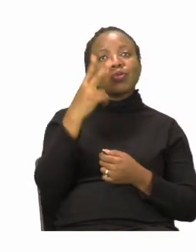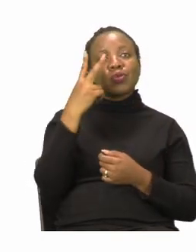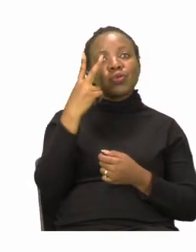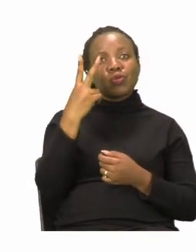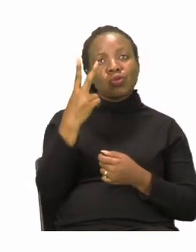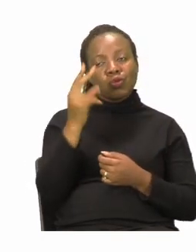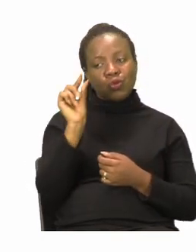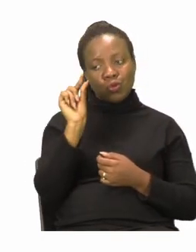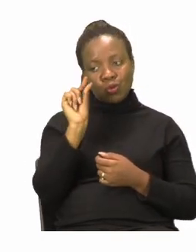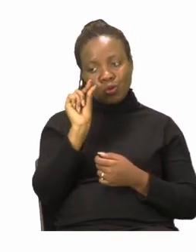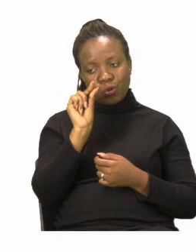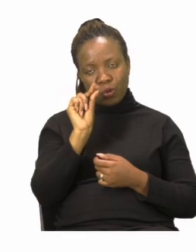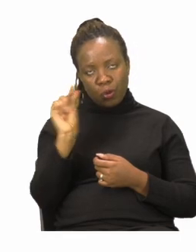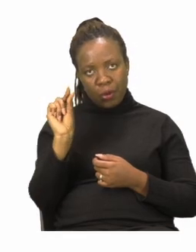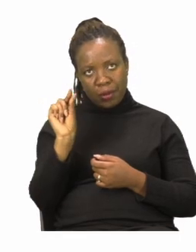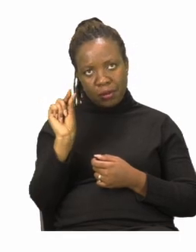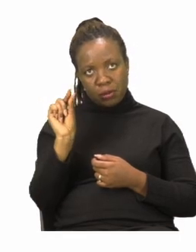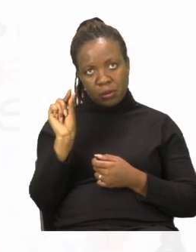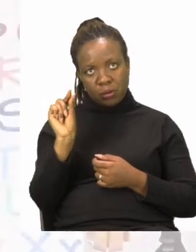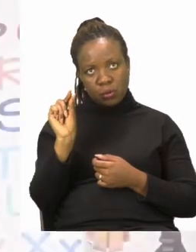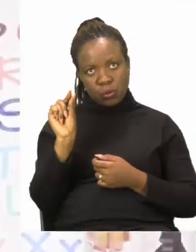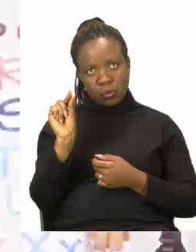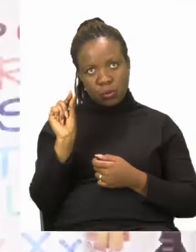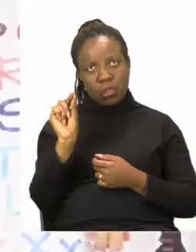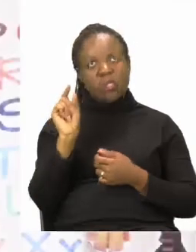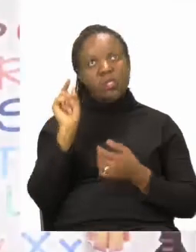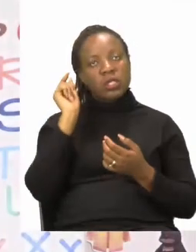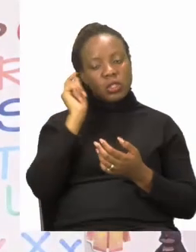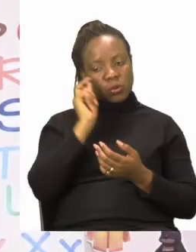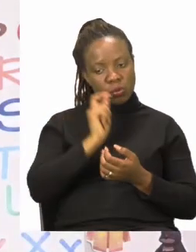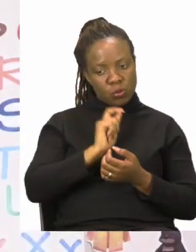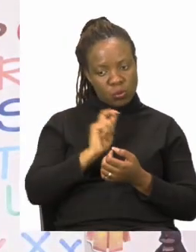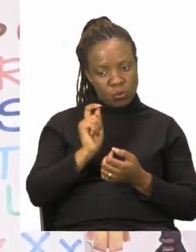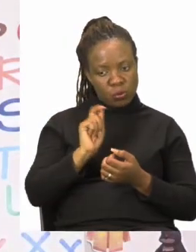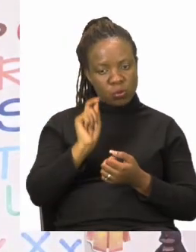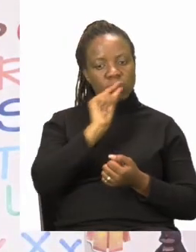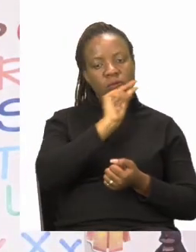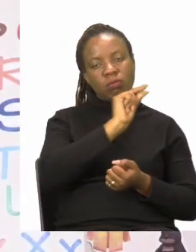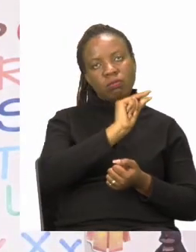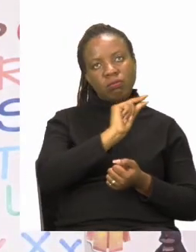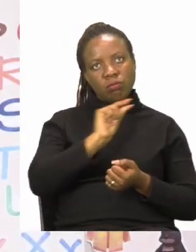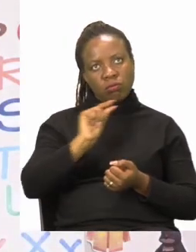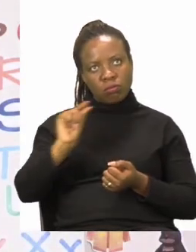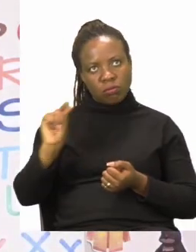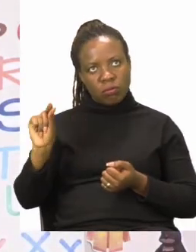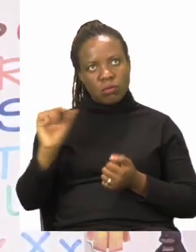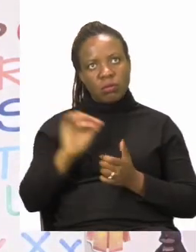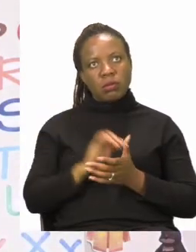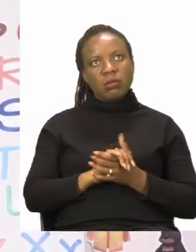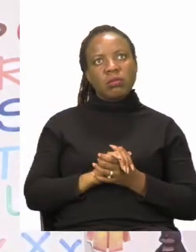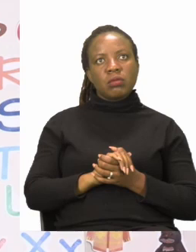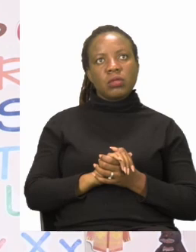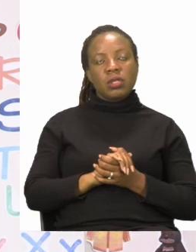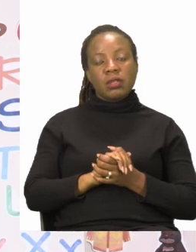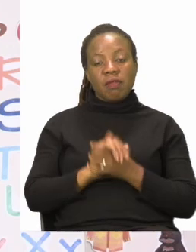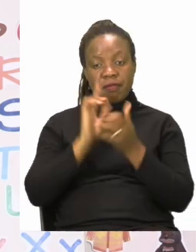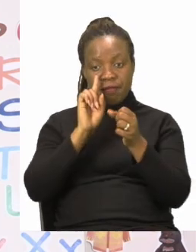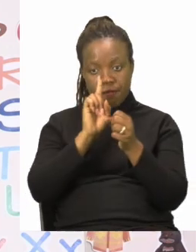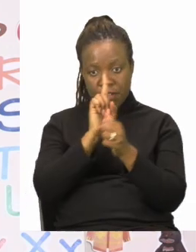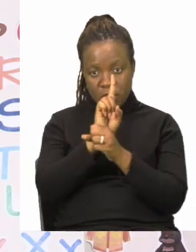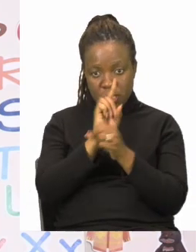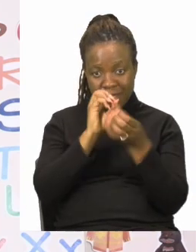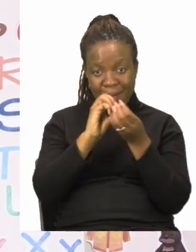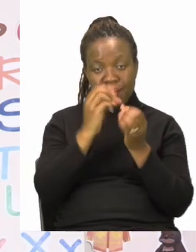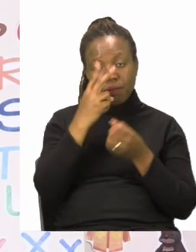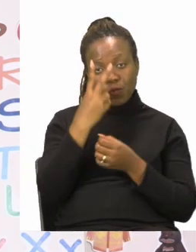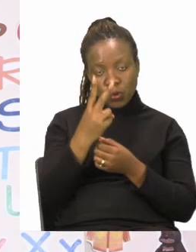and write sentences with it. Okay, now, if you have chosen all your 5 words, you can